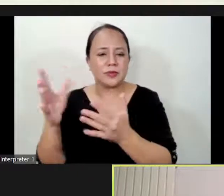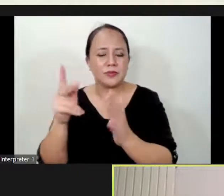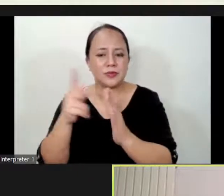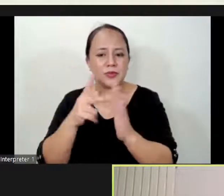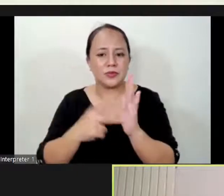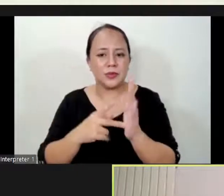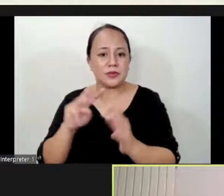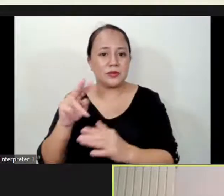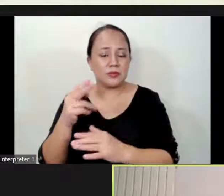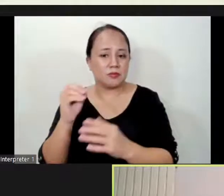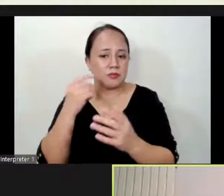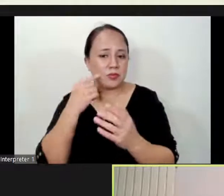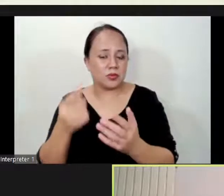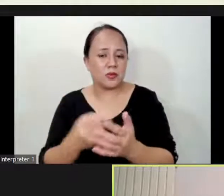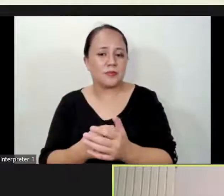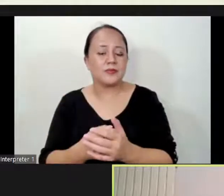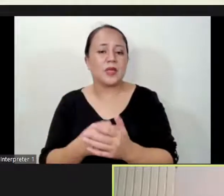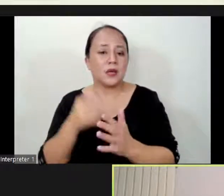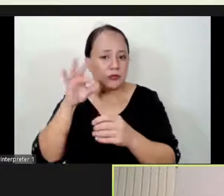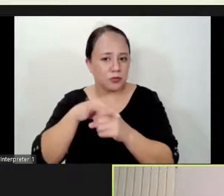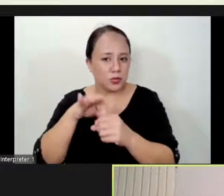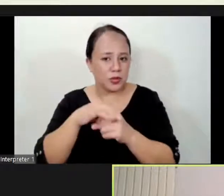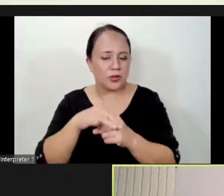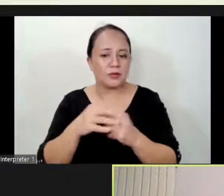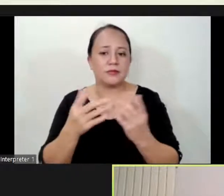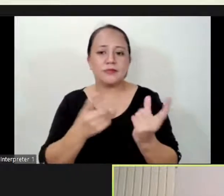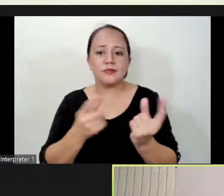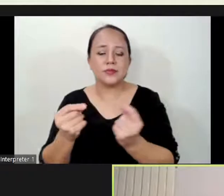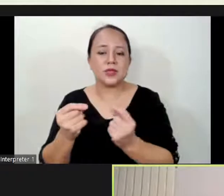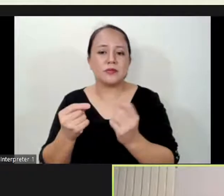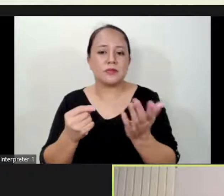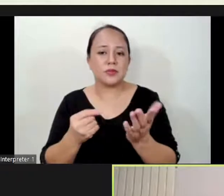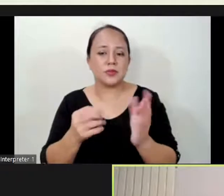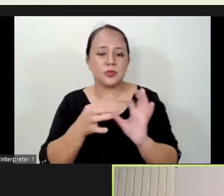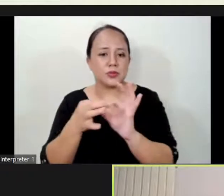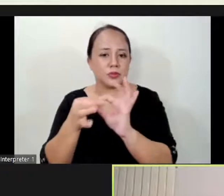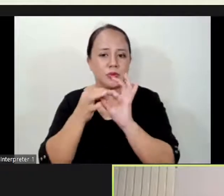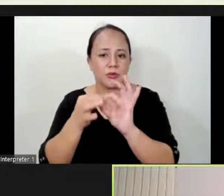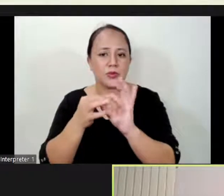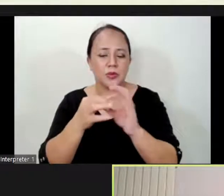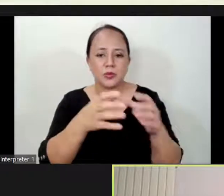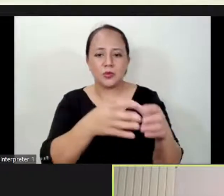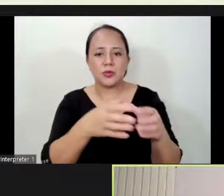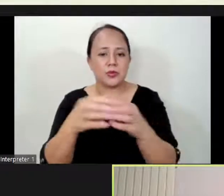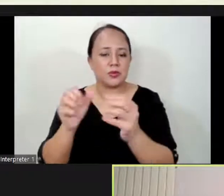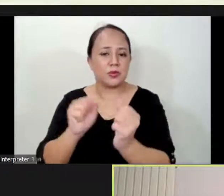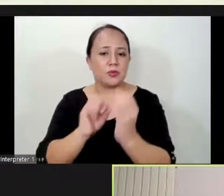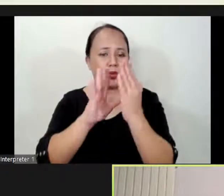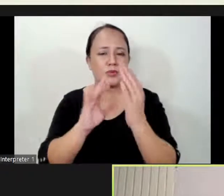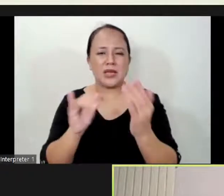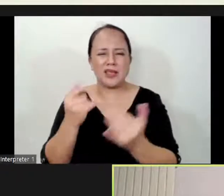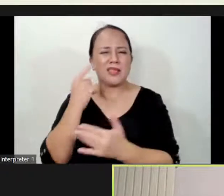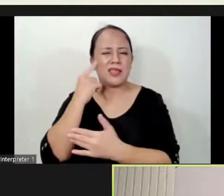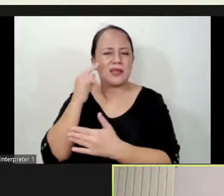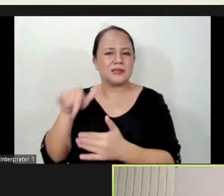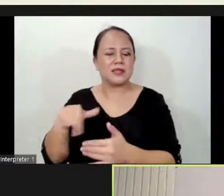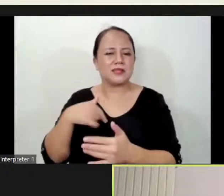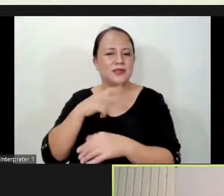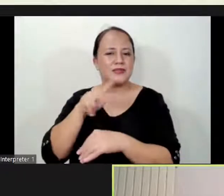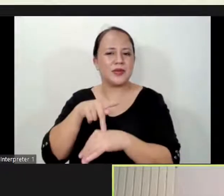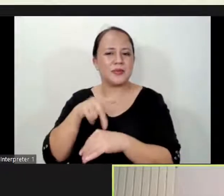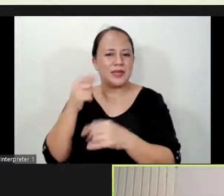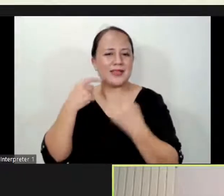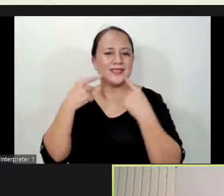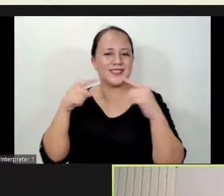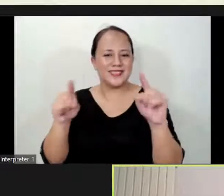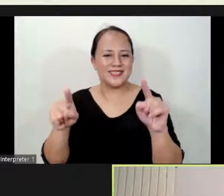in effectively implementing cancer programs is to do it through a coordinated multi-sectoral approach. And this is where we think a country like the Philippines can